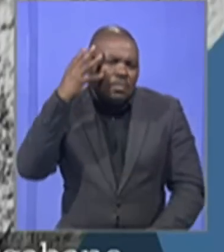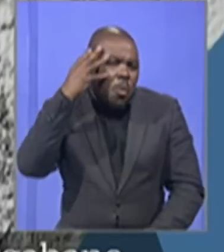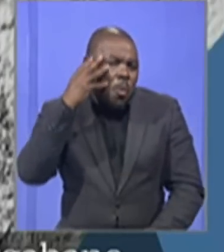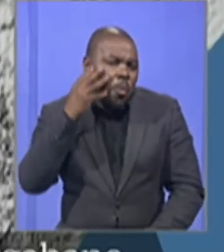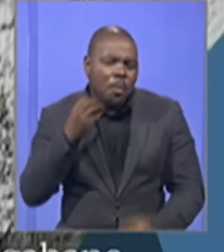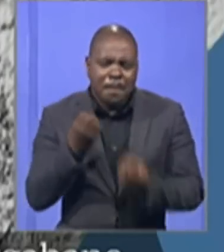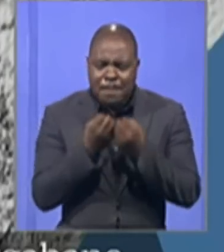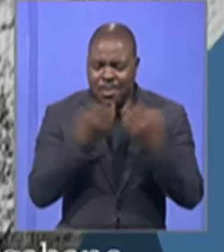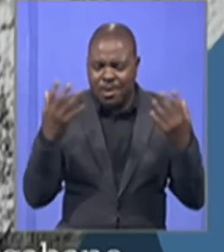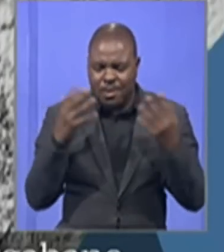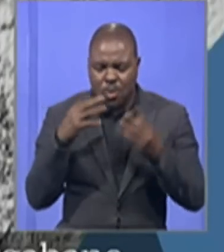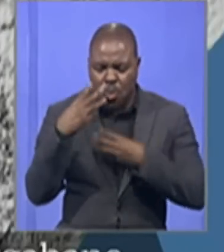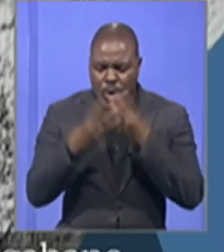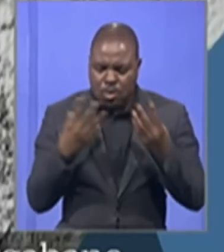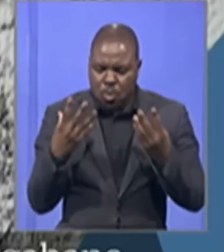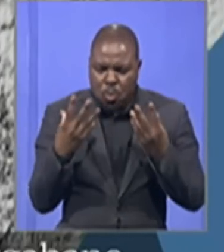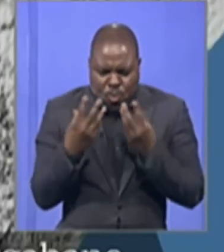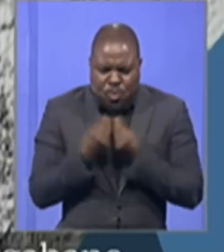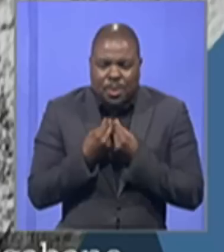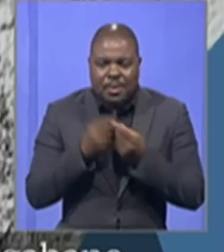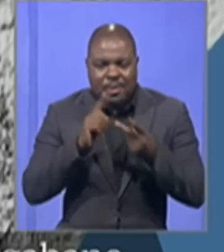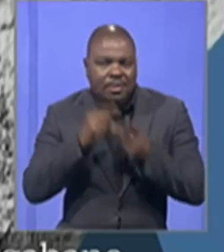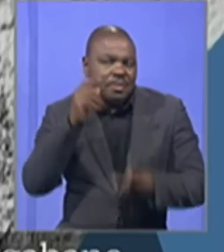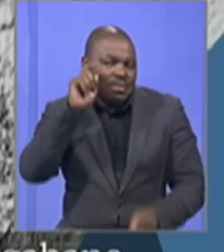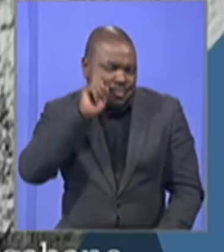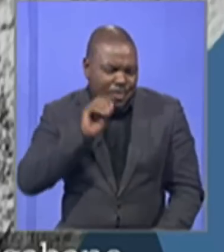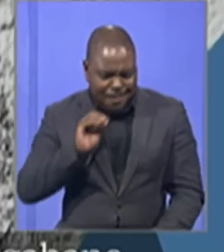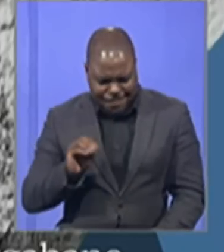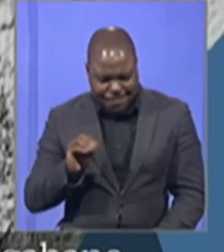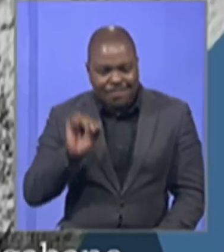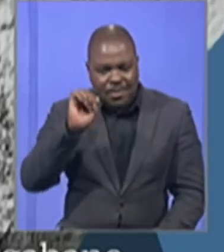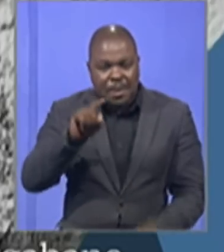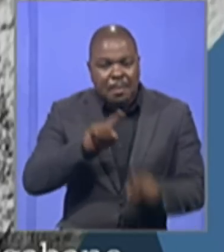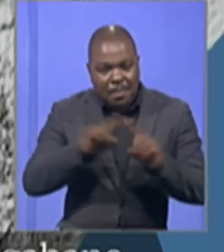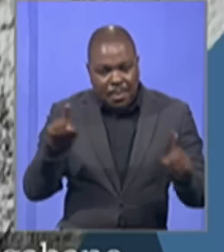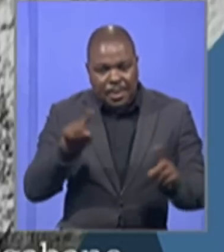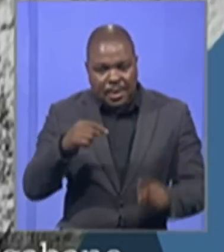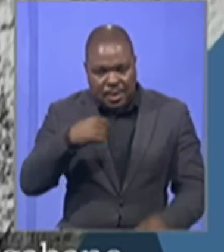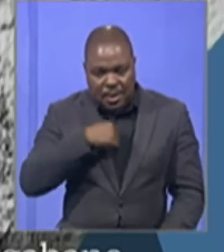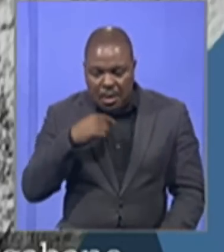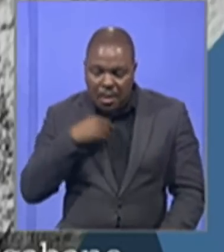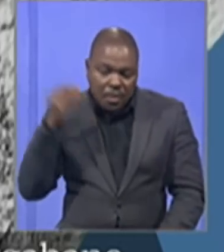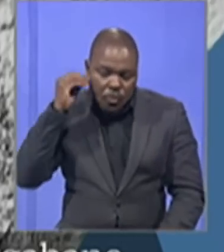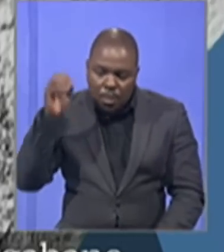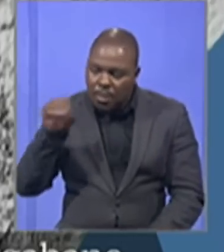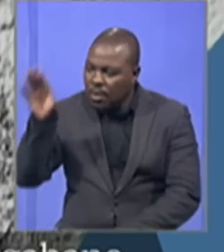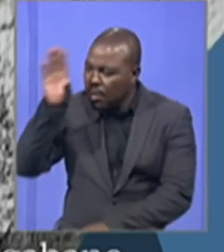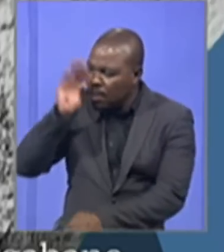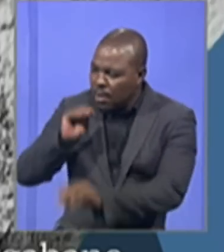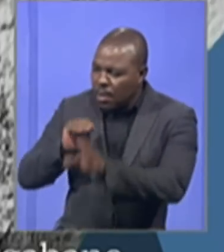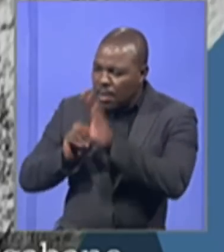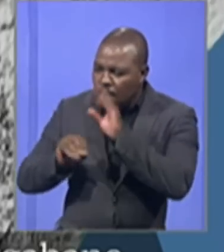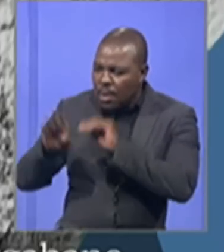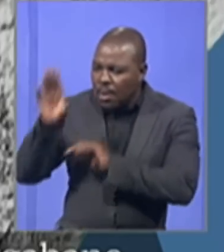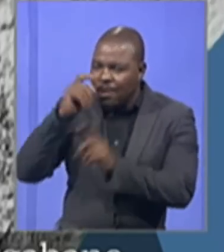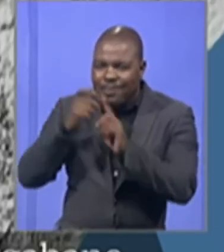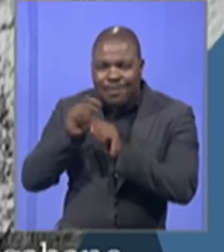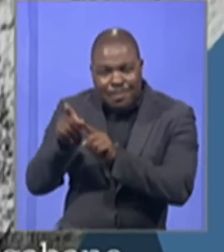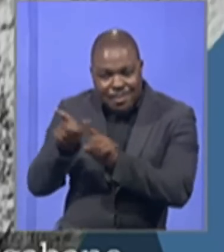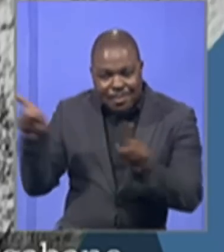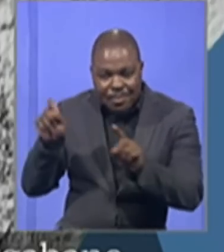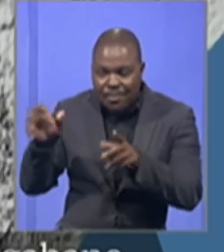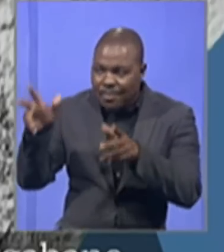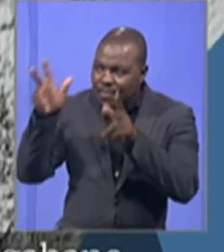fela tshele bontate moholo ntse ba le teng ba leng hore le nna ke ntse ke nyanya ho bona hore le nna ho bana ba ke fitisetsang ho bona